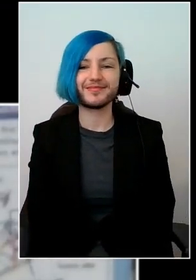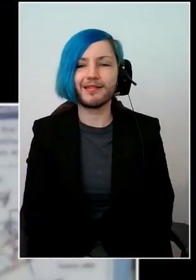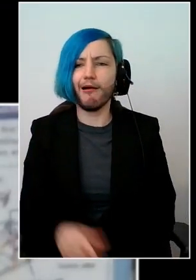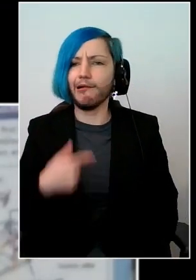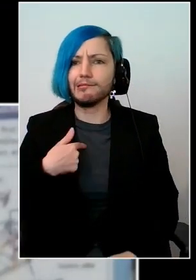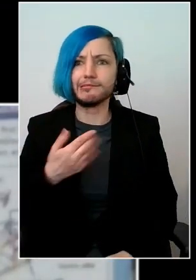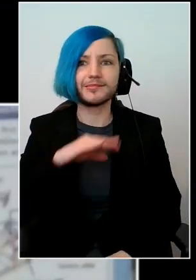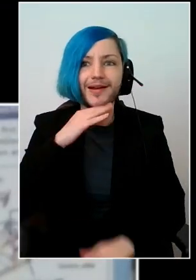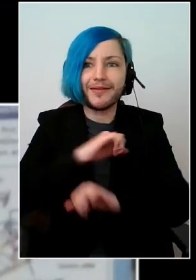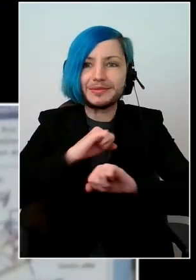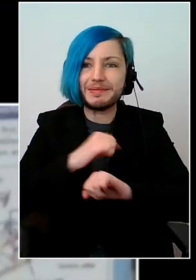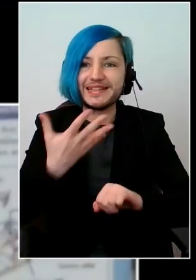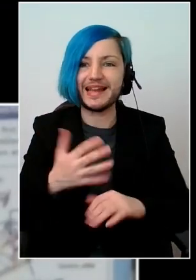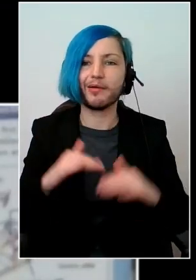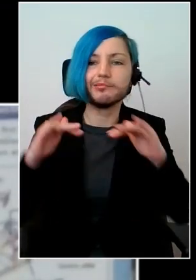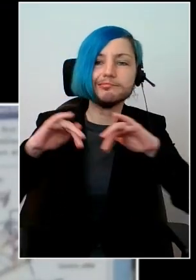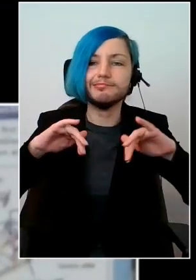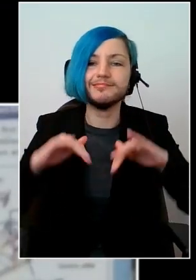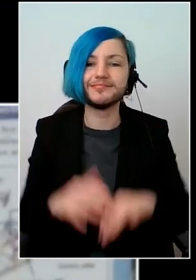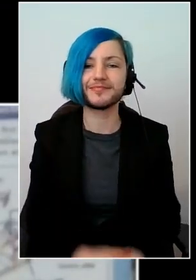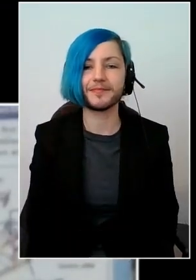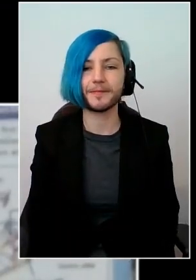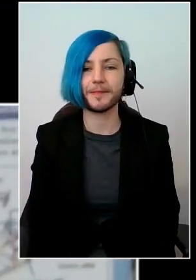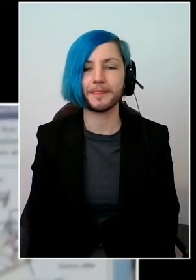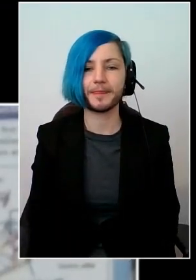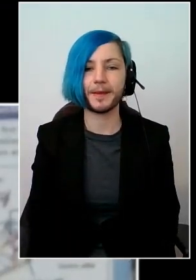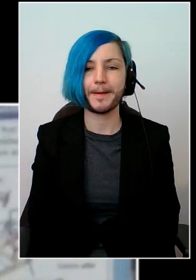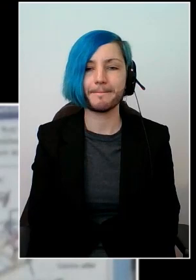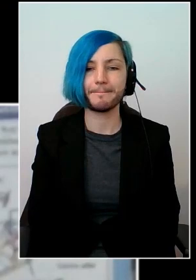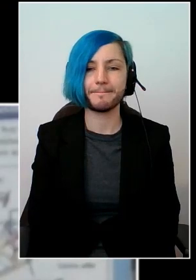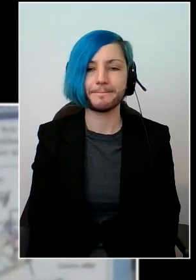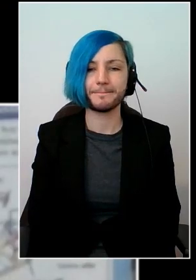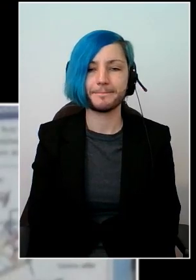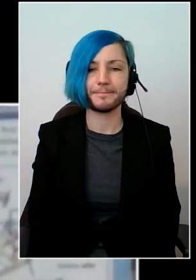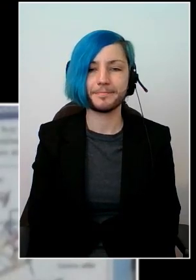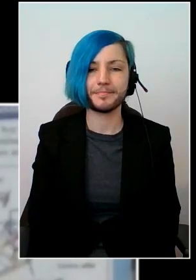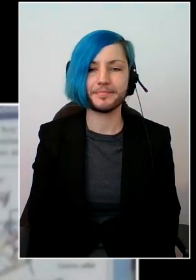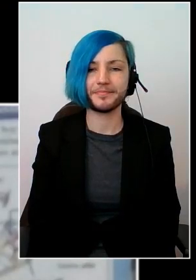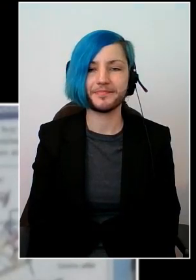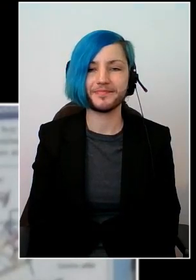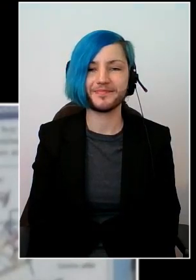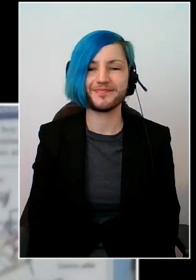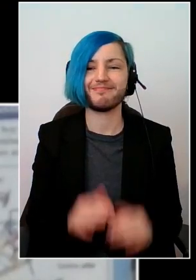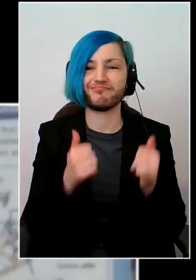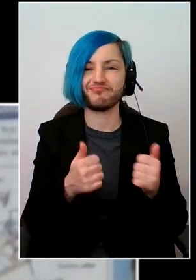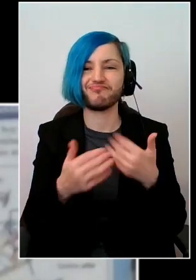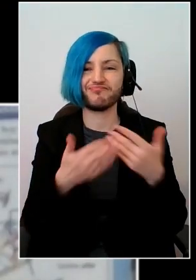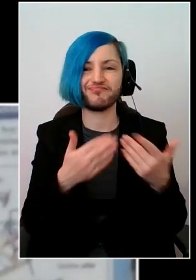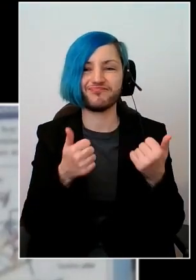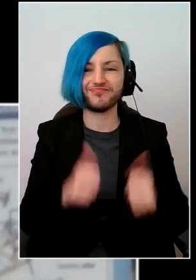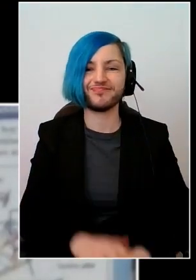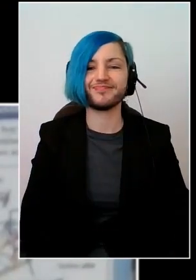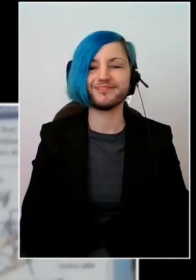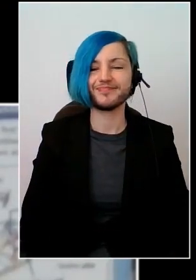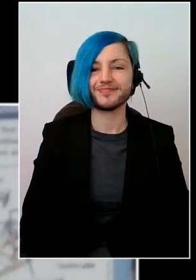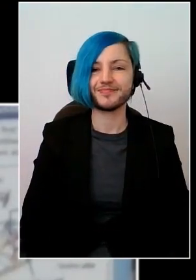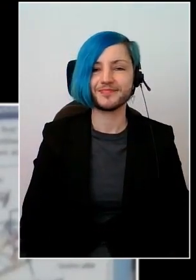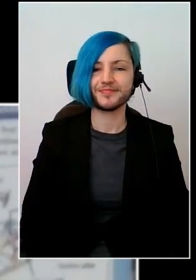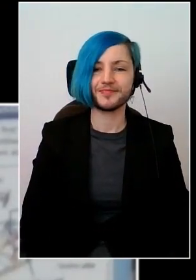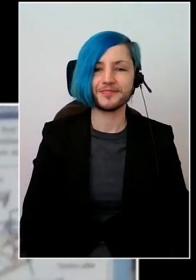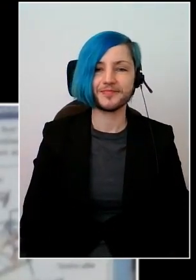And I'll put that under there for you so you can put on the front pin. There you are.